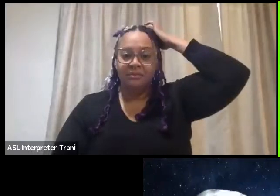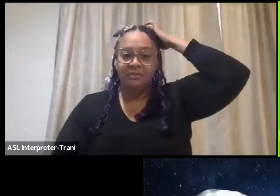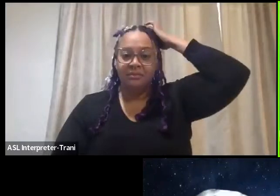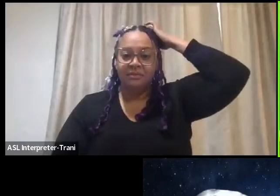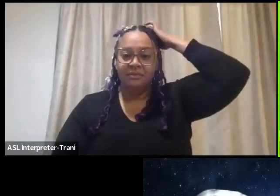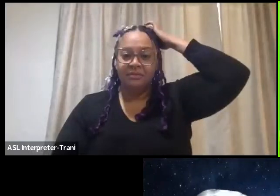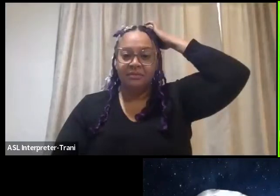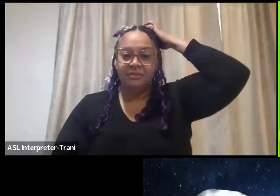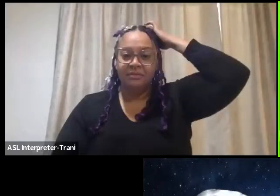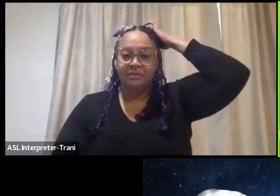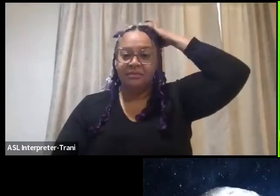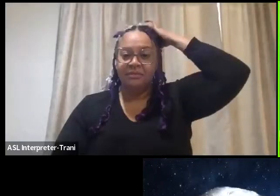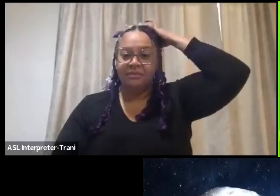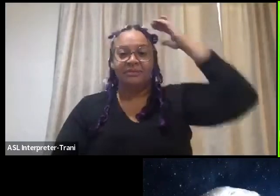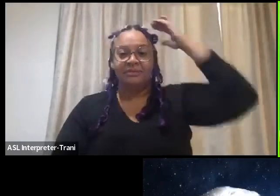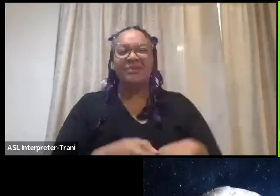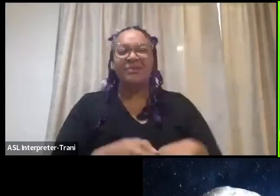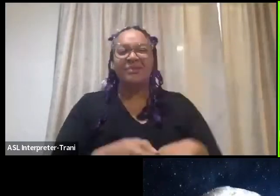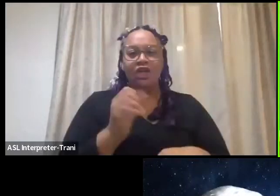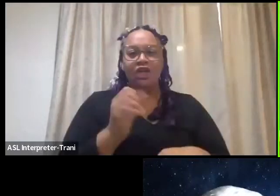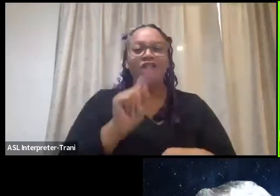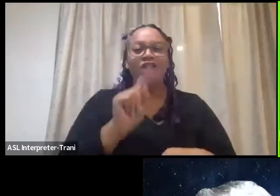Right? Let's represent.